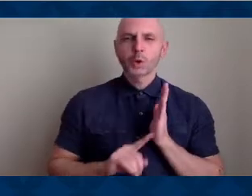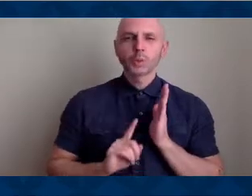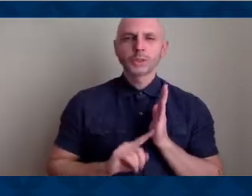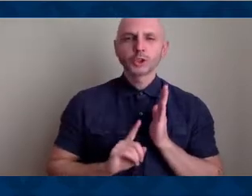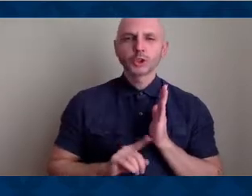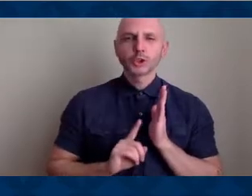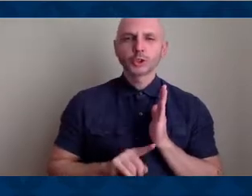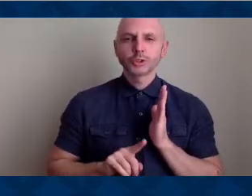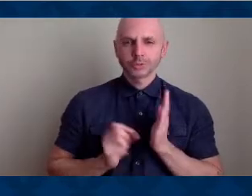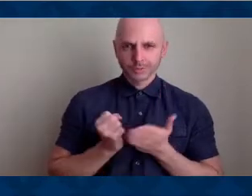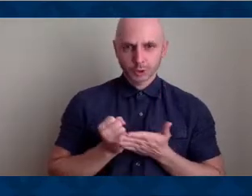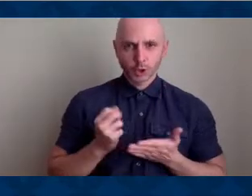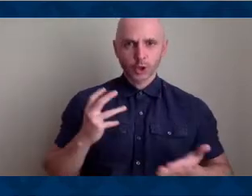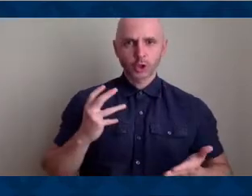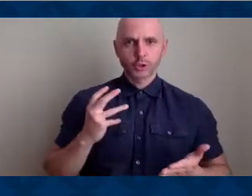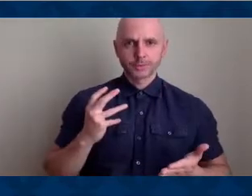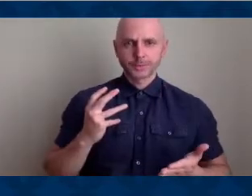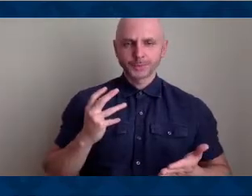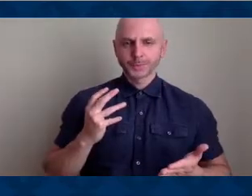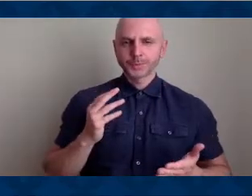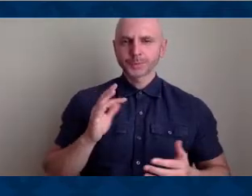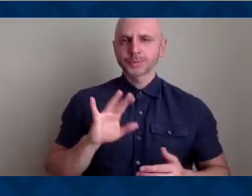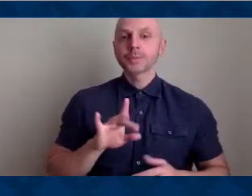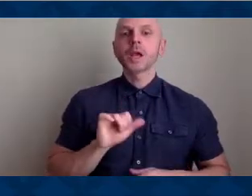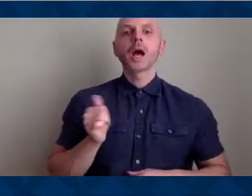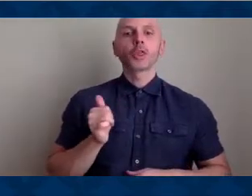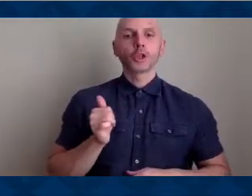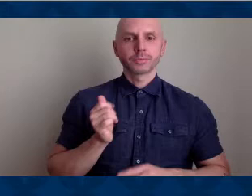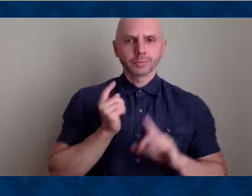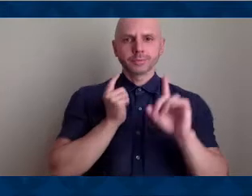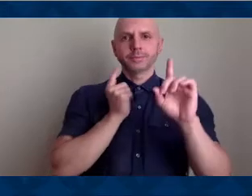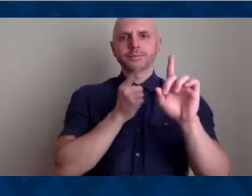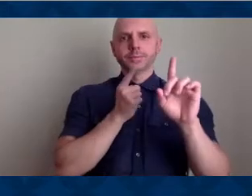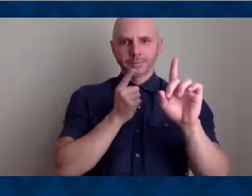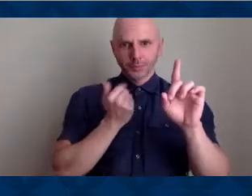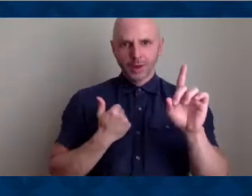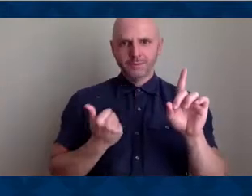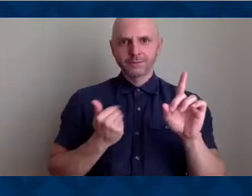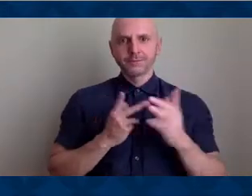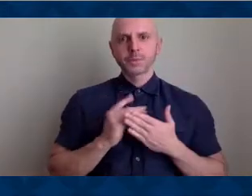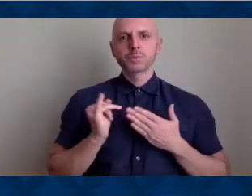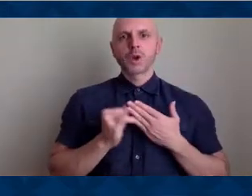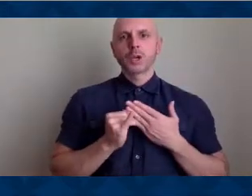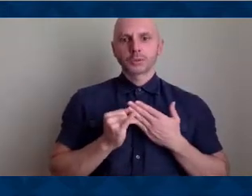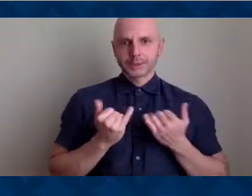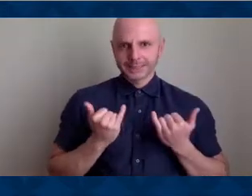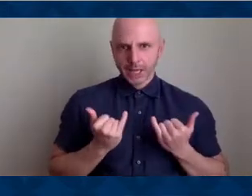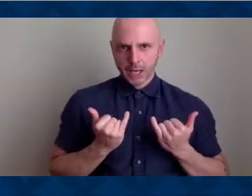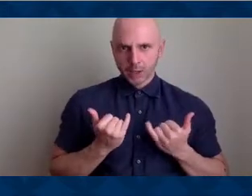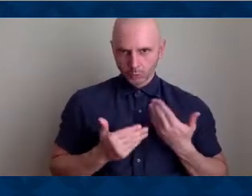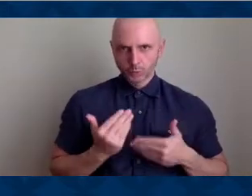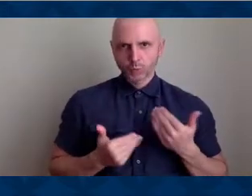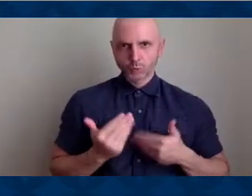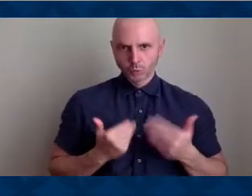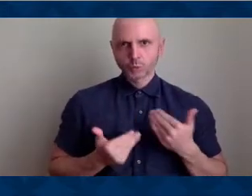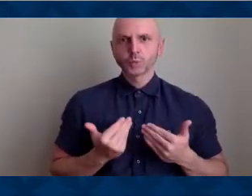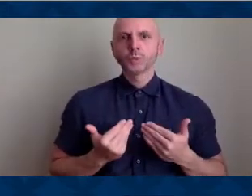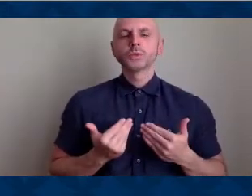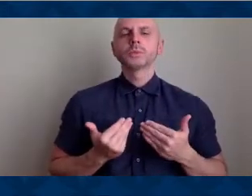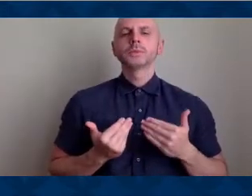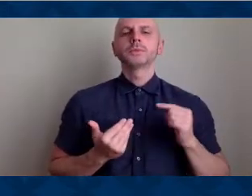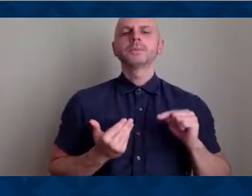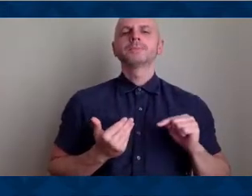Another initiative that we have underway is it's part of a